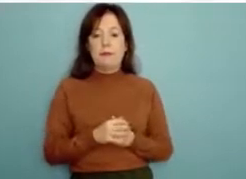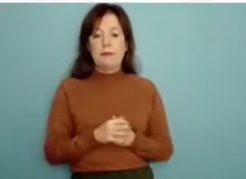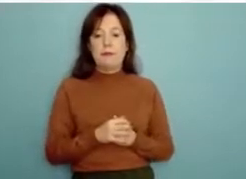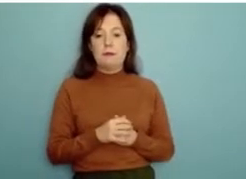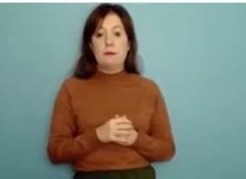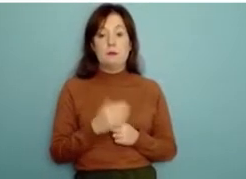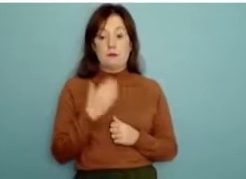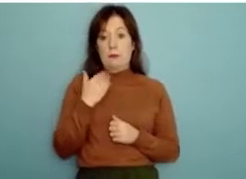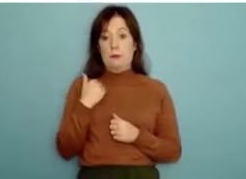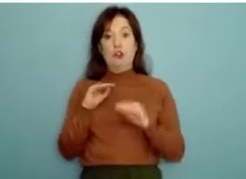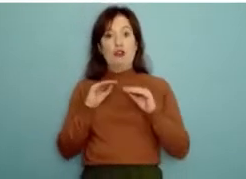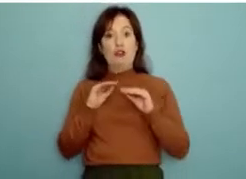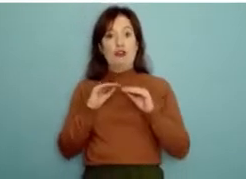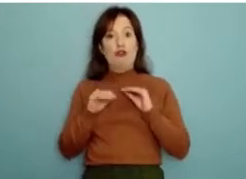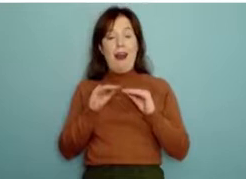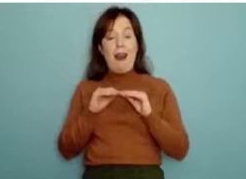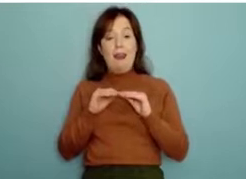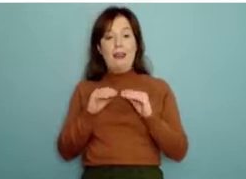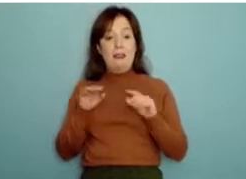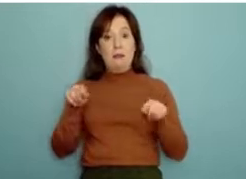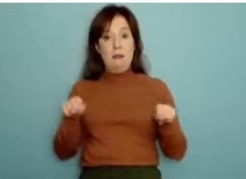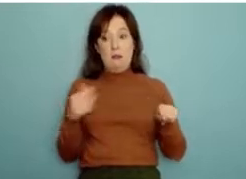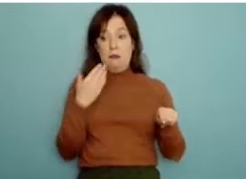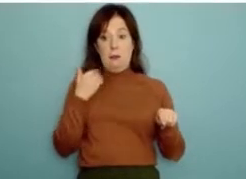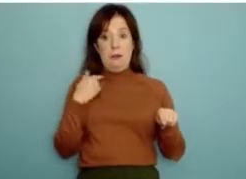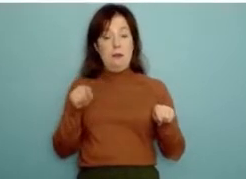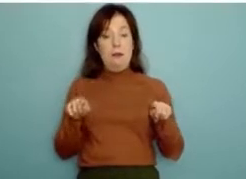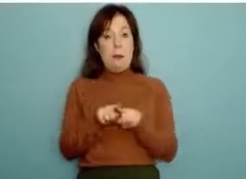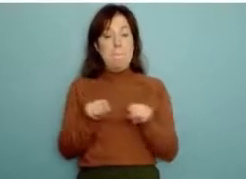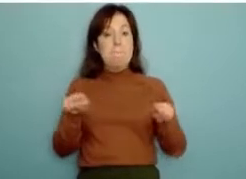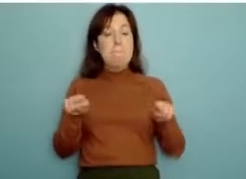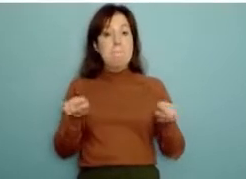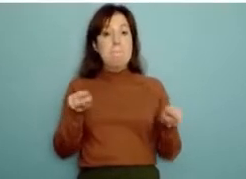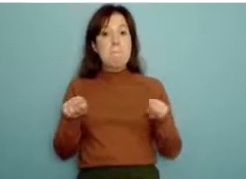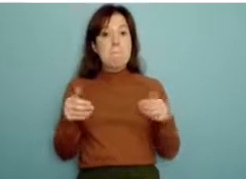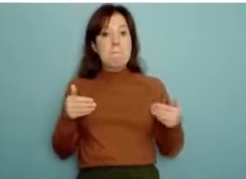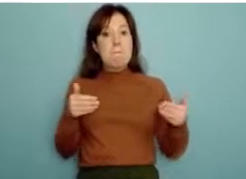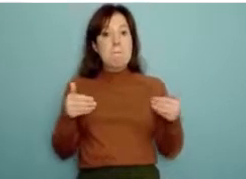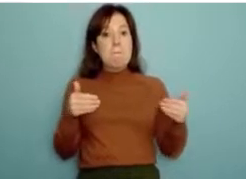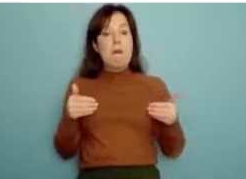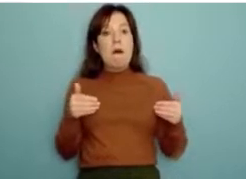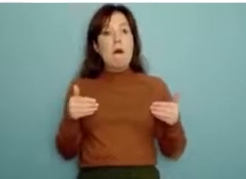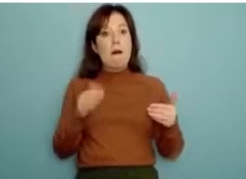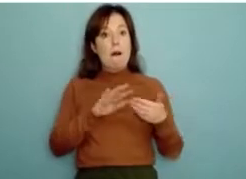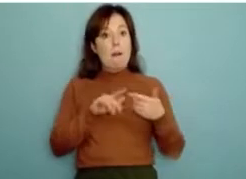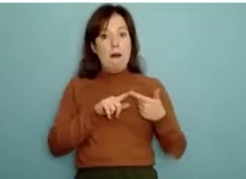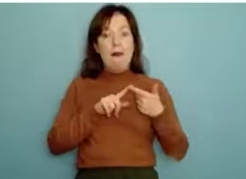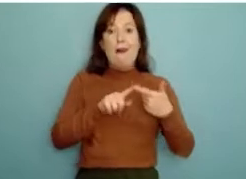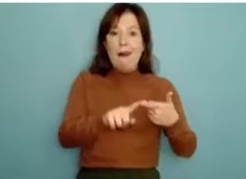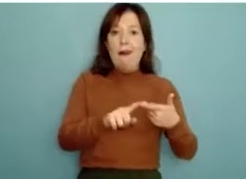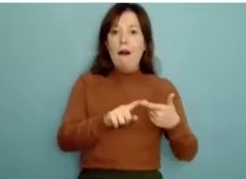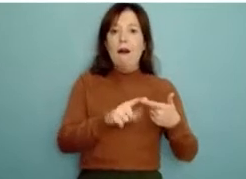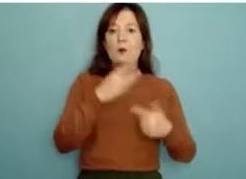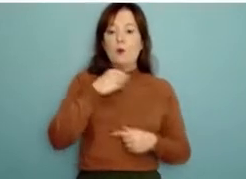didn't actually differ between groups. So this tells us that actually it could have an enduring effect. Then thinking